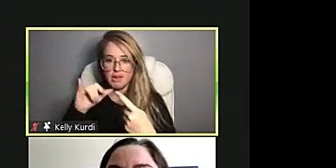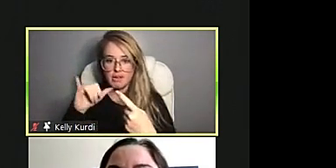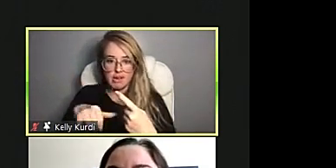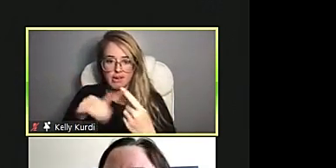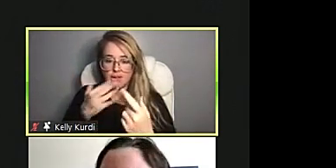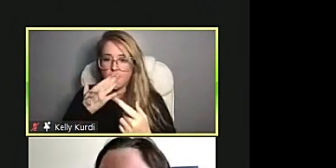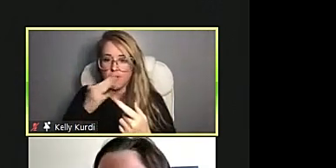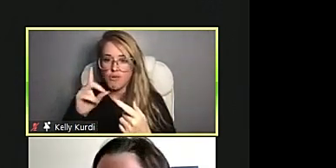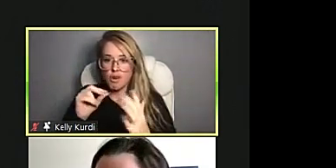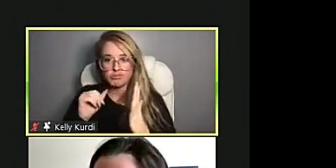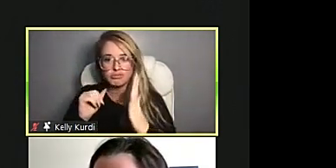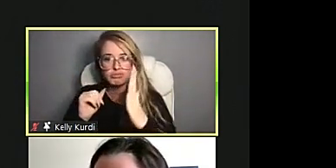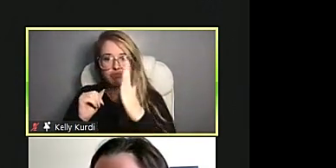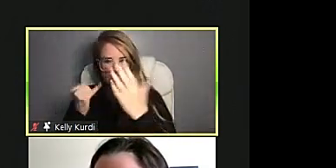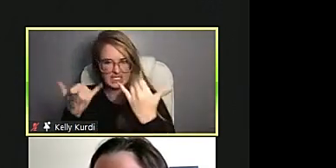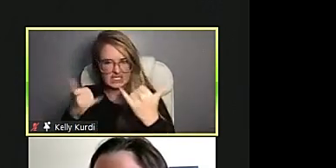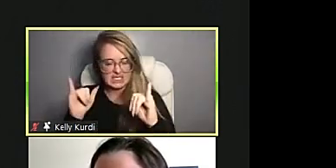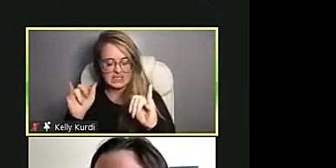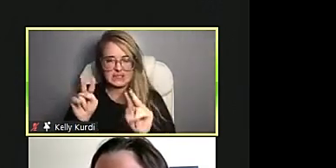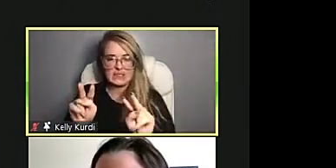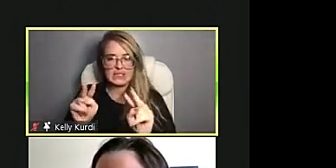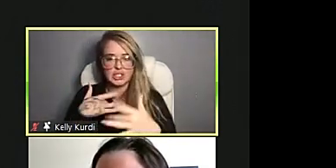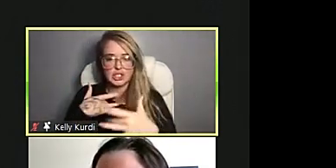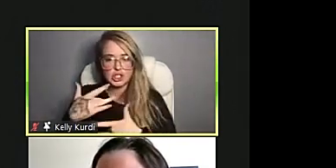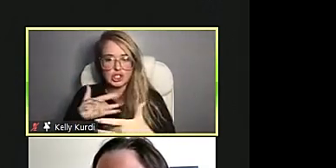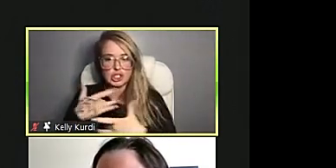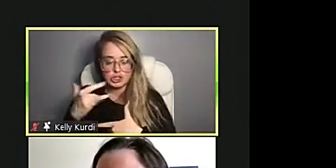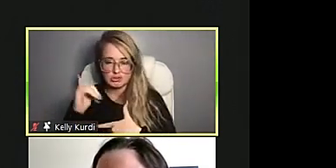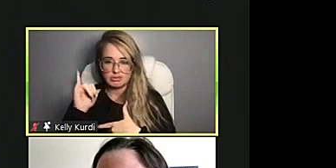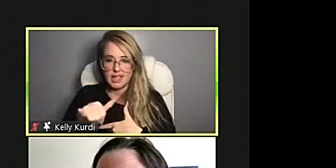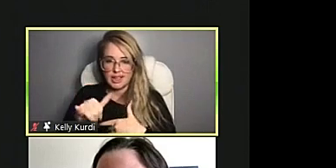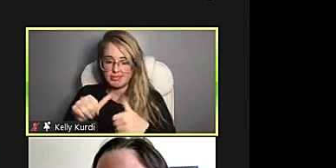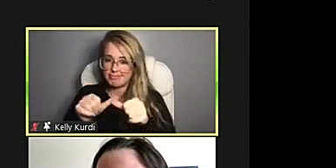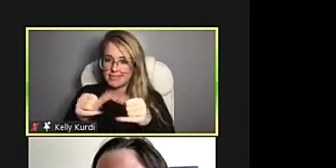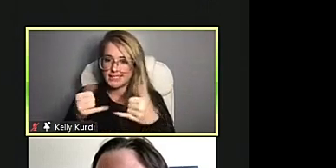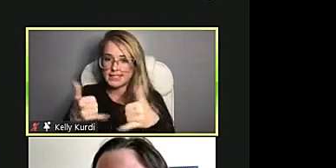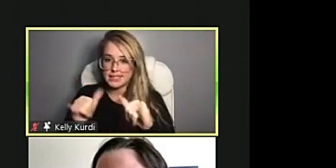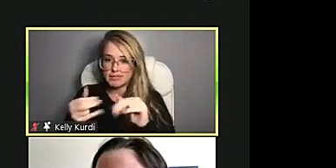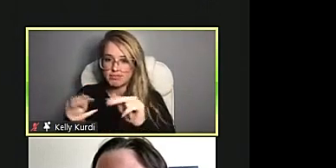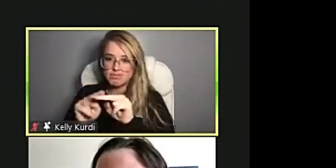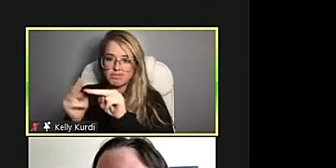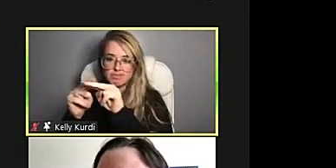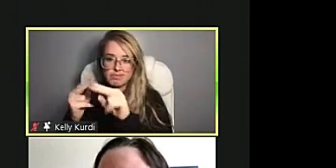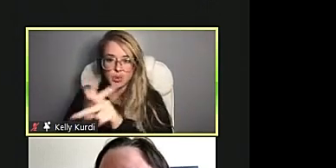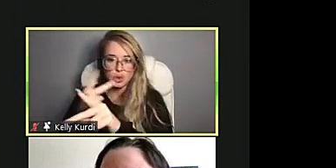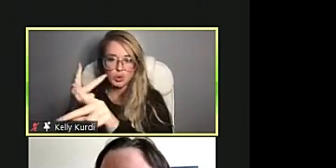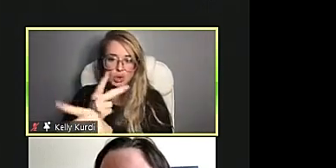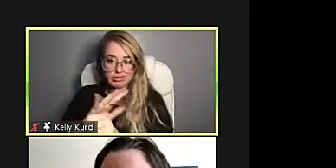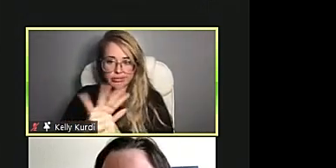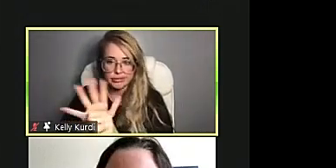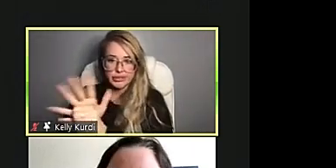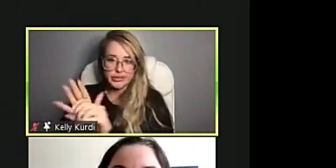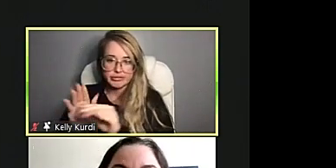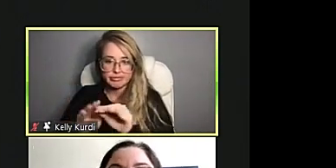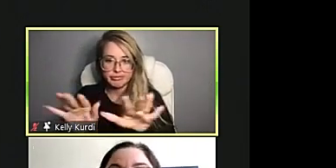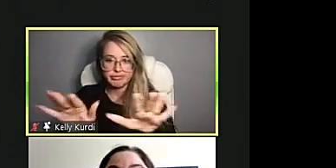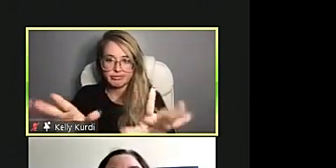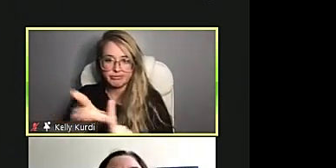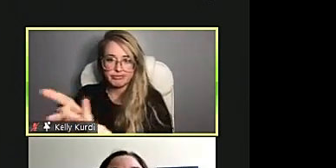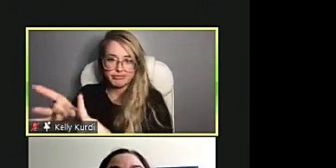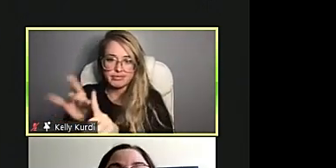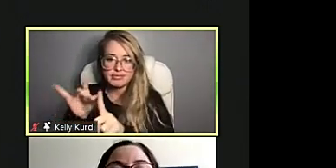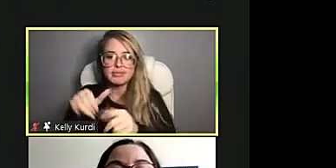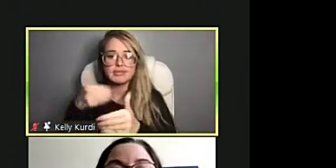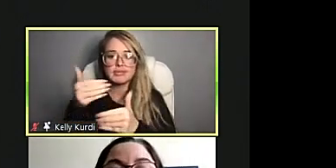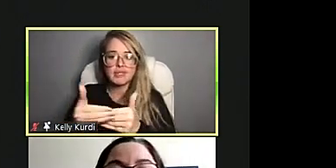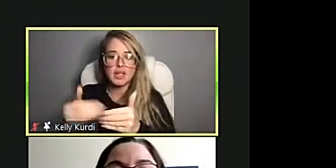is on as of today. And this trajectory does continue to go up. On the next slide, we will show you that